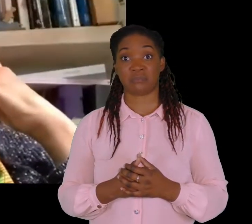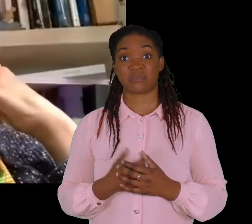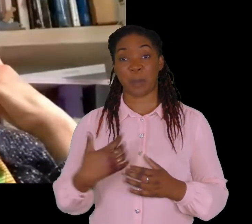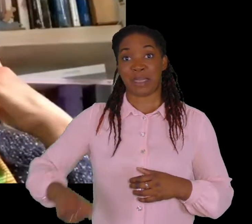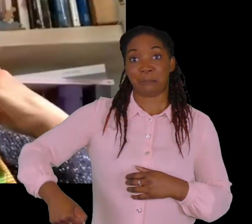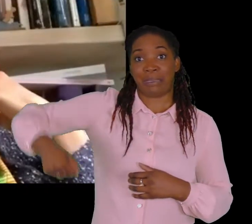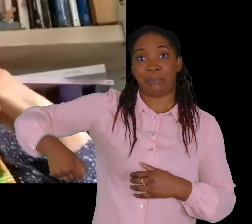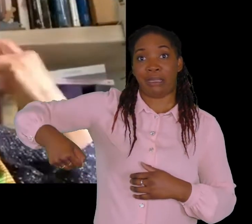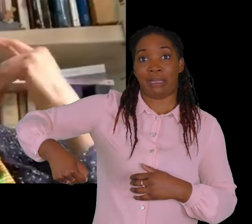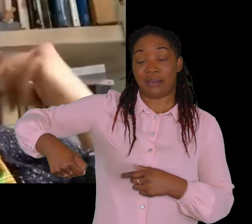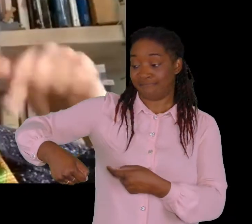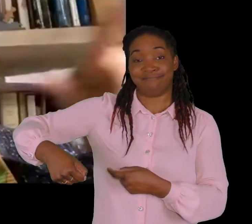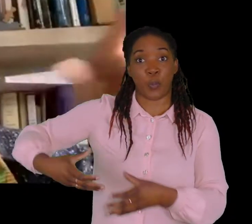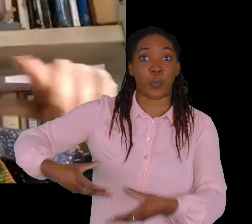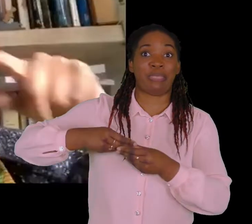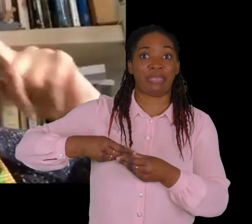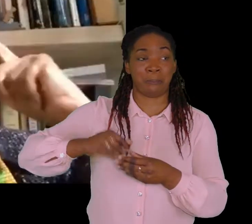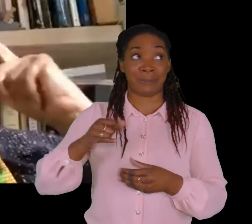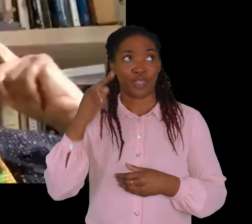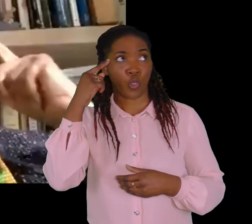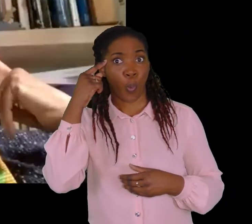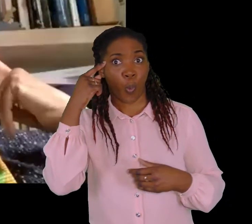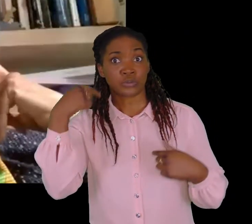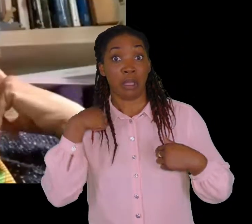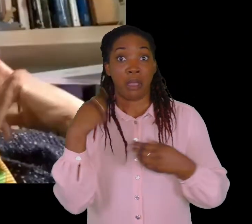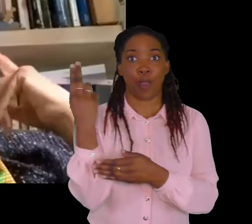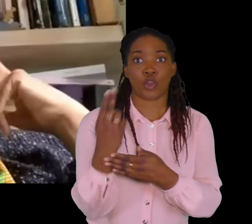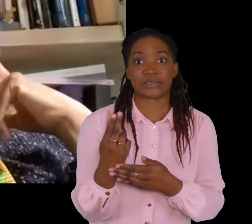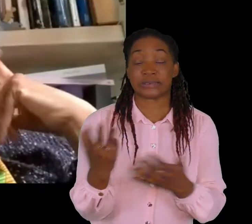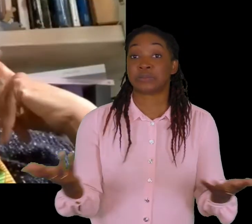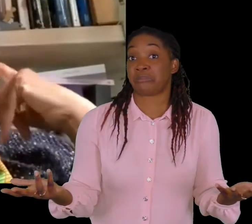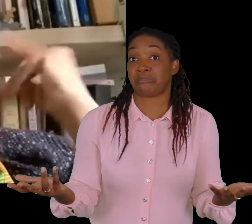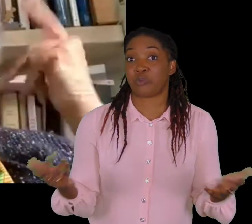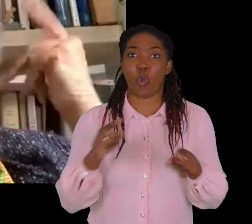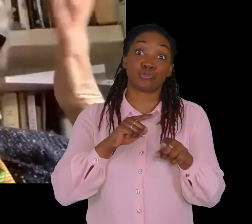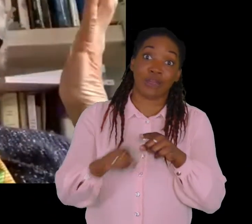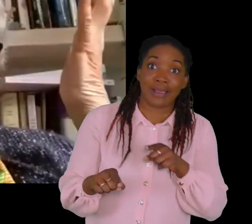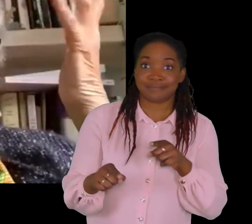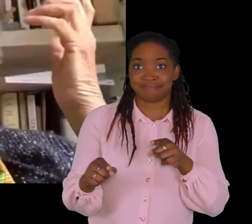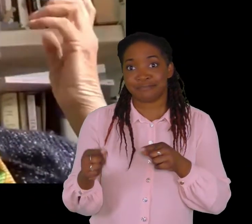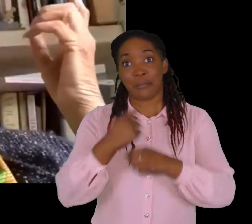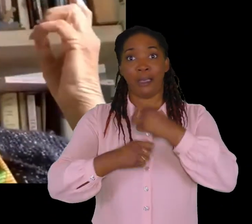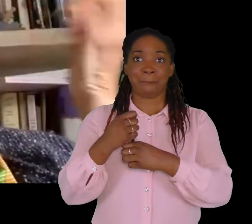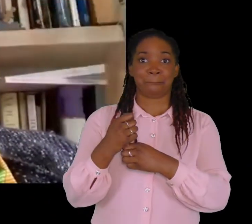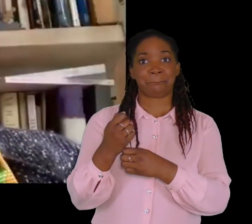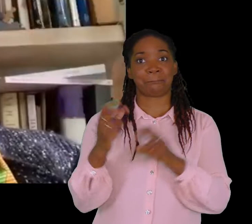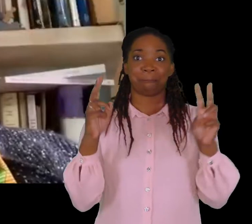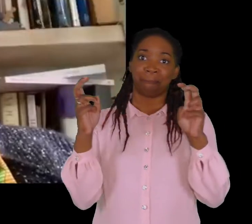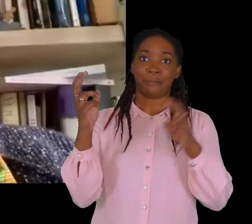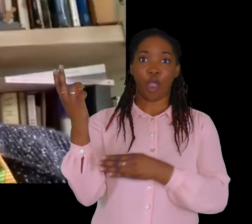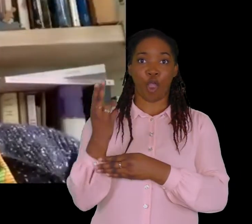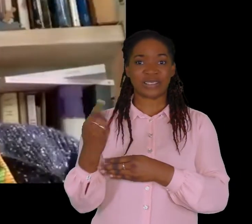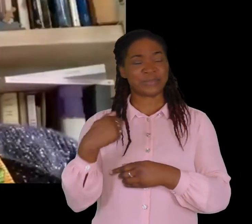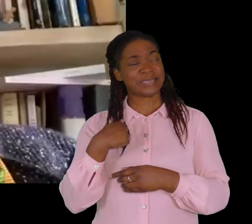great big portfolio, so that might have given them the idea that I was an artist or trying to be. But this